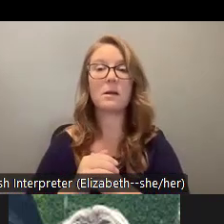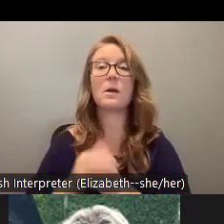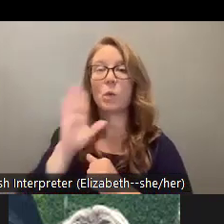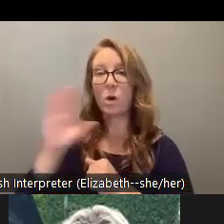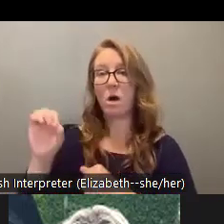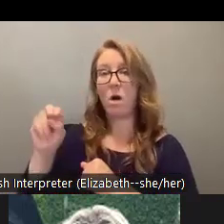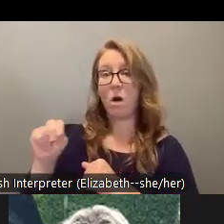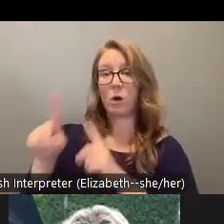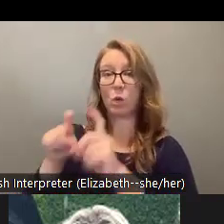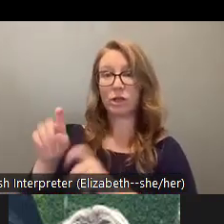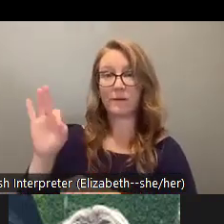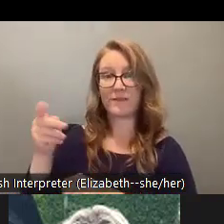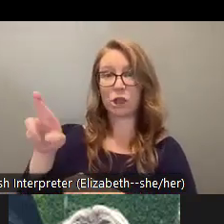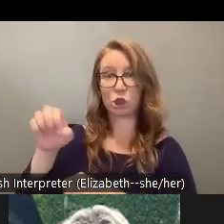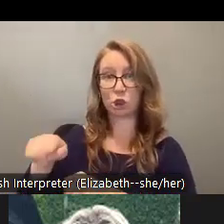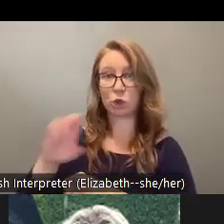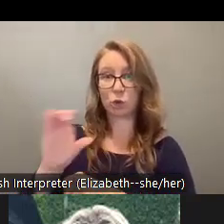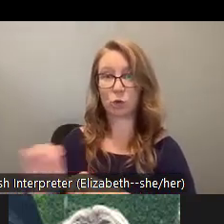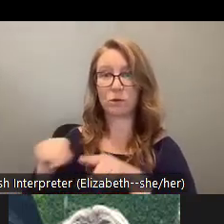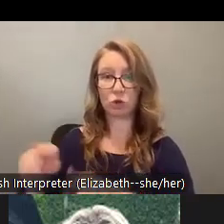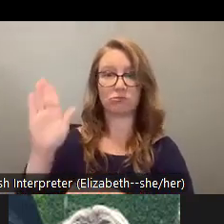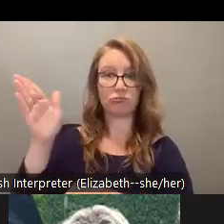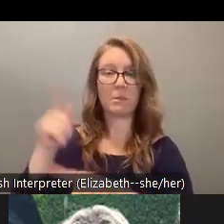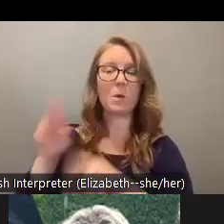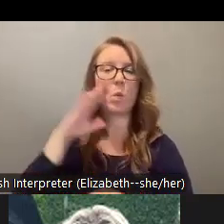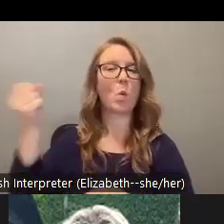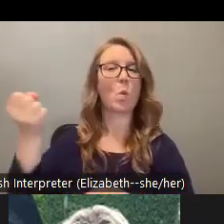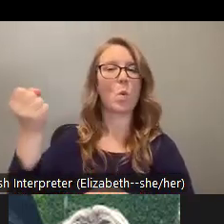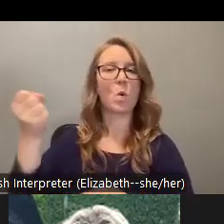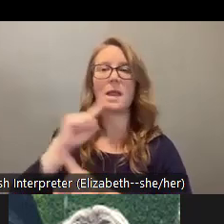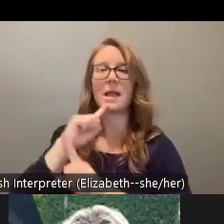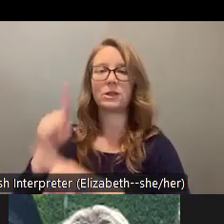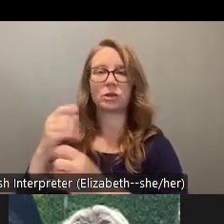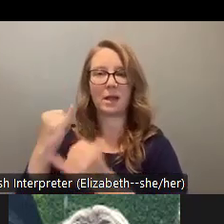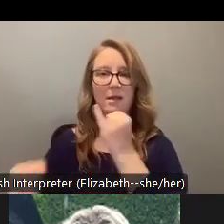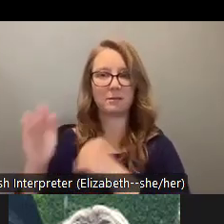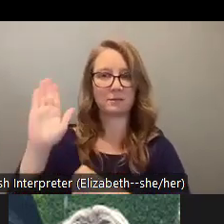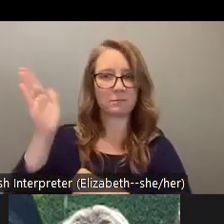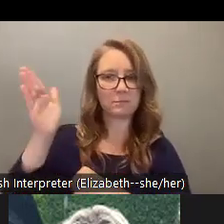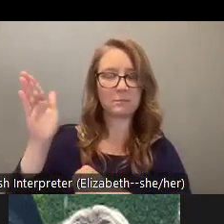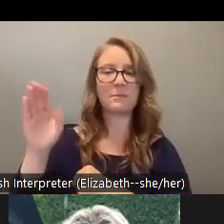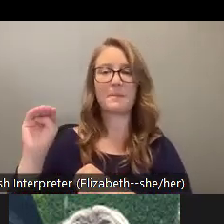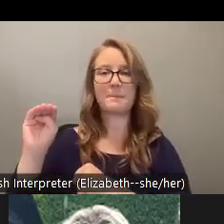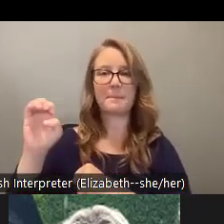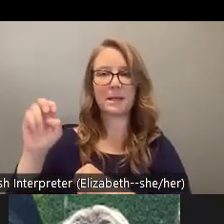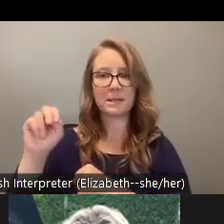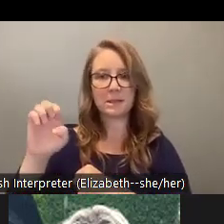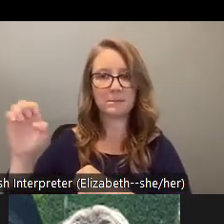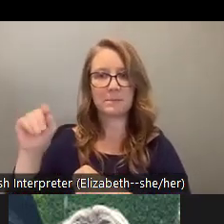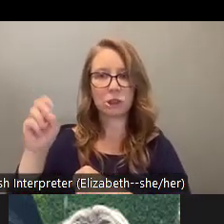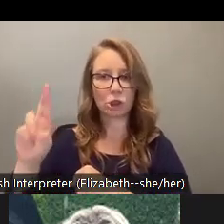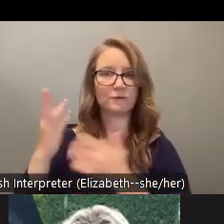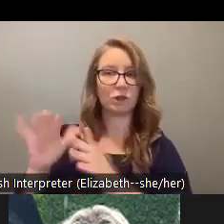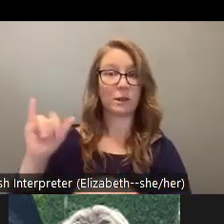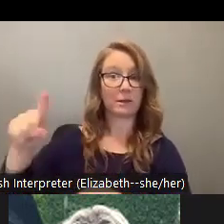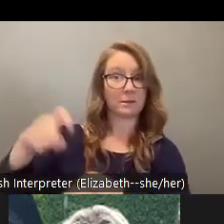during the presentation, but we will wait to answer questions until the end of the presentation and the Mentimeter is done. And at that point, we